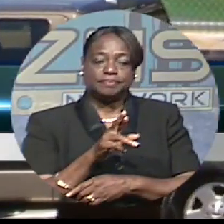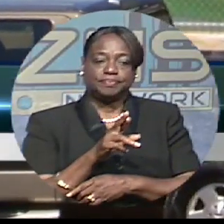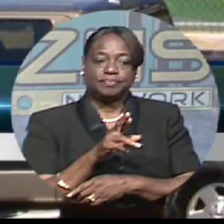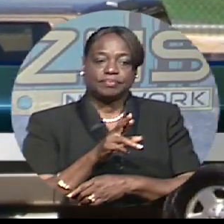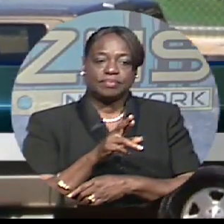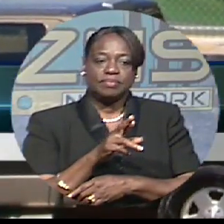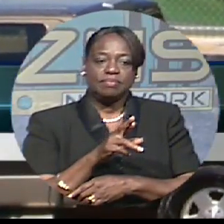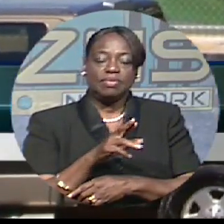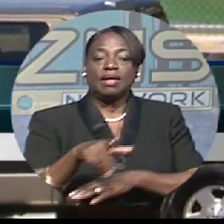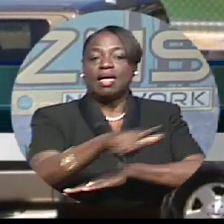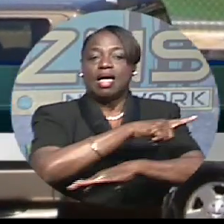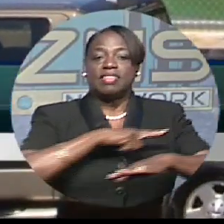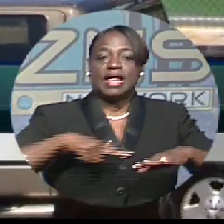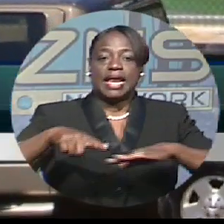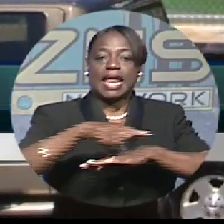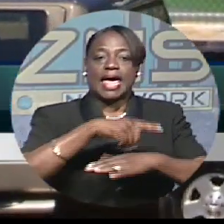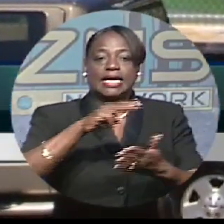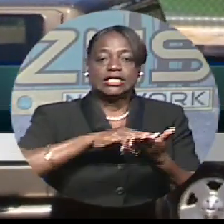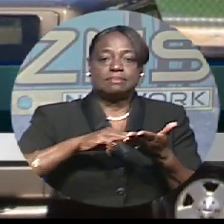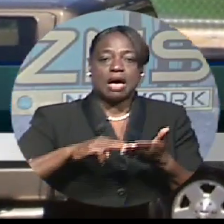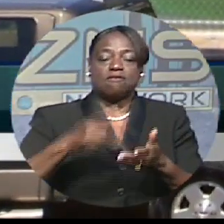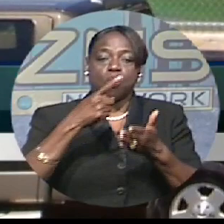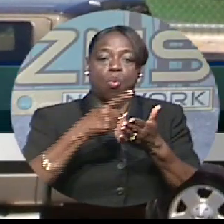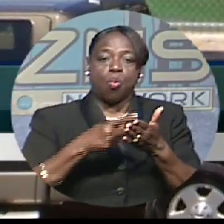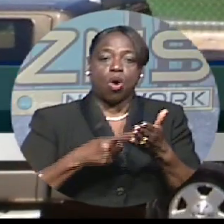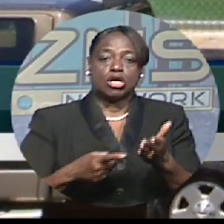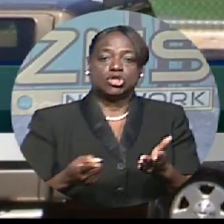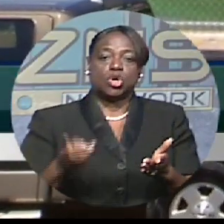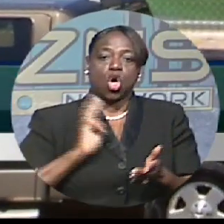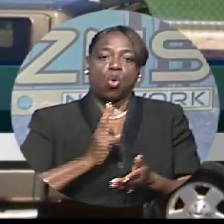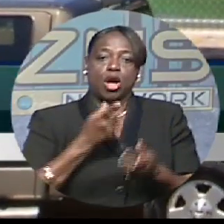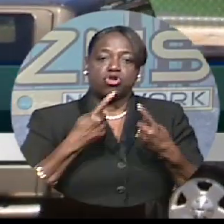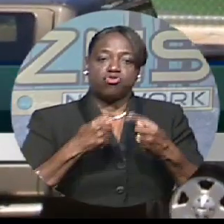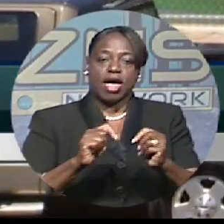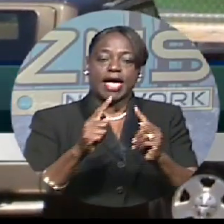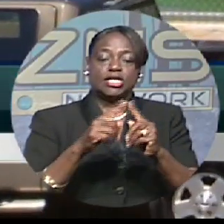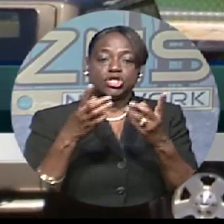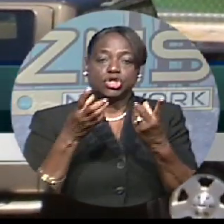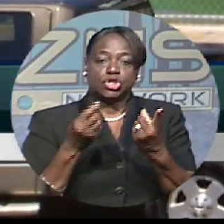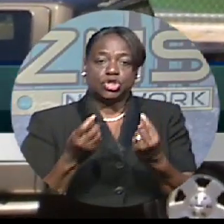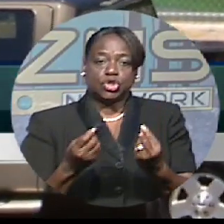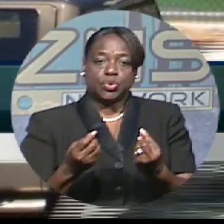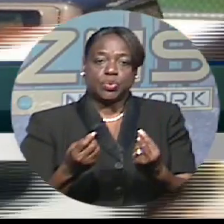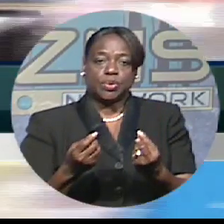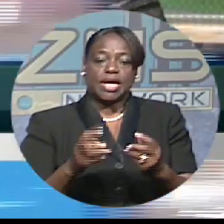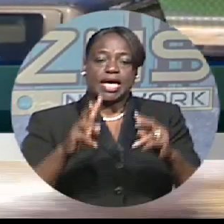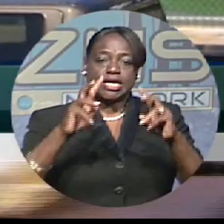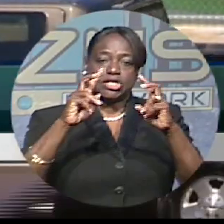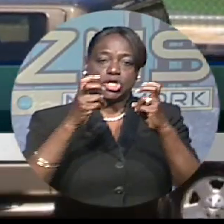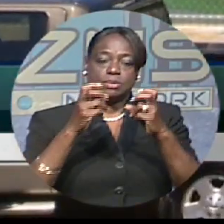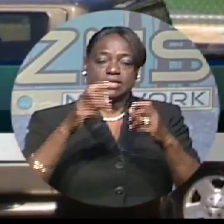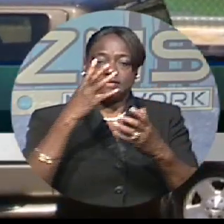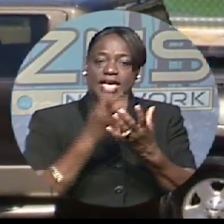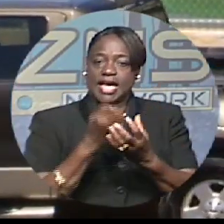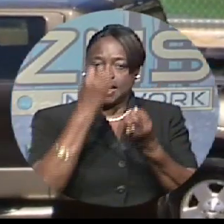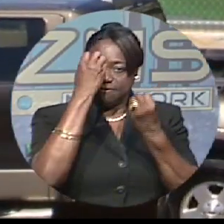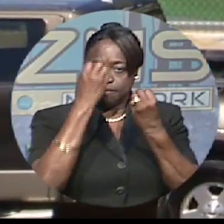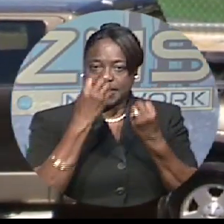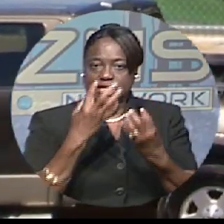the landmark on what we are trying to achieve in terms of information to the